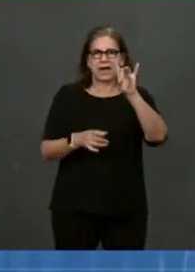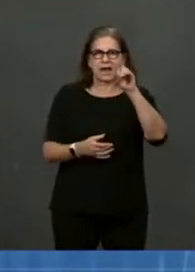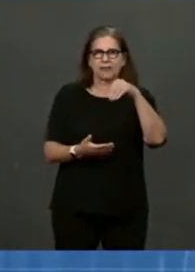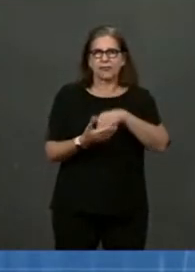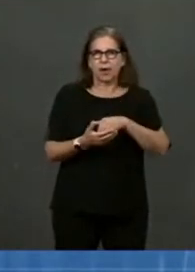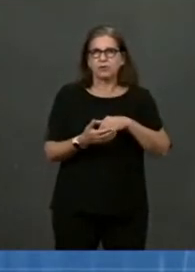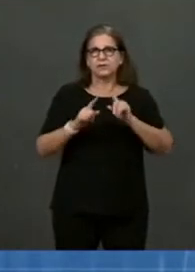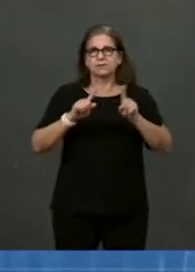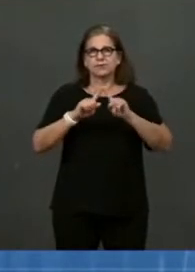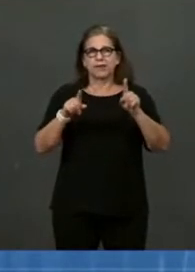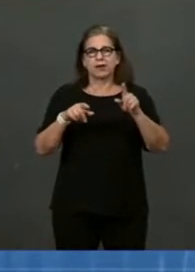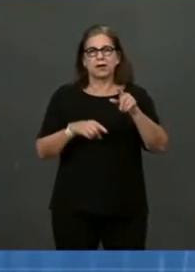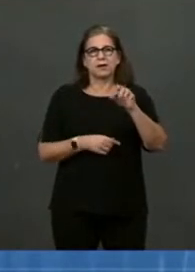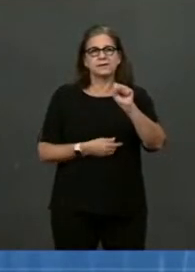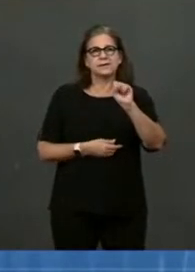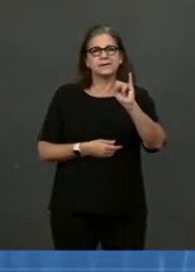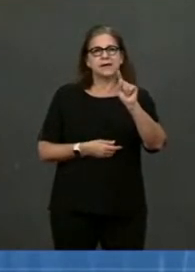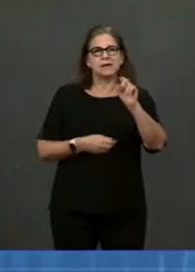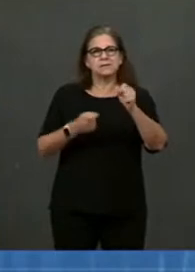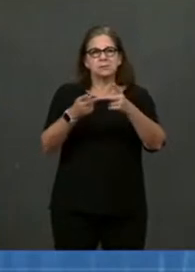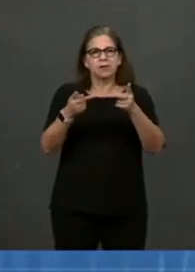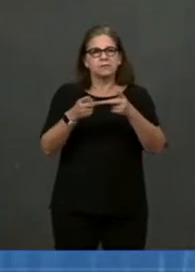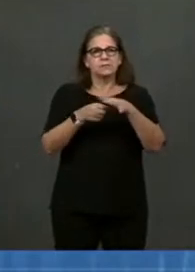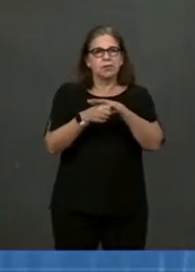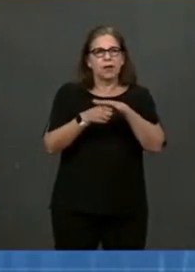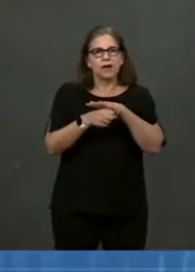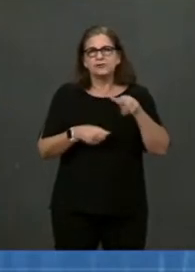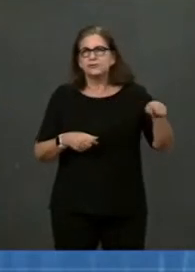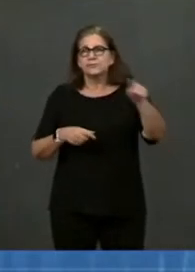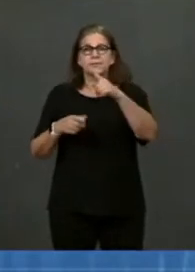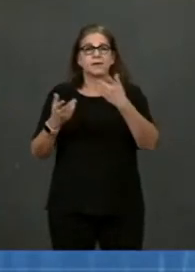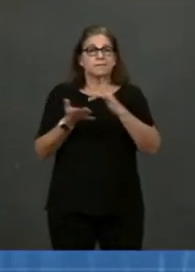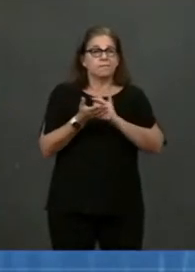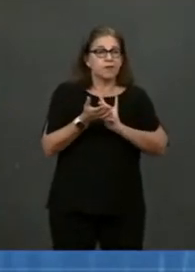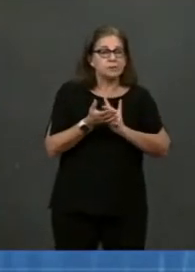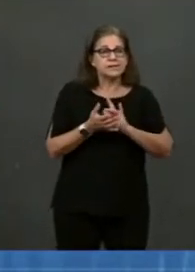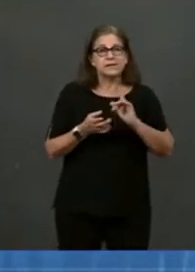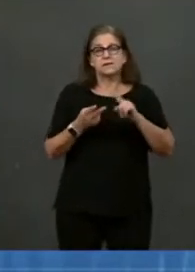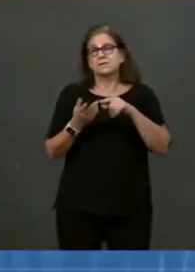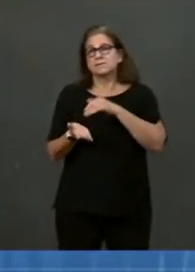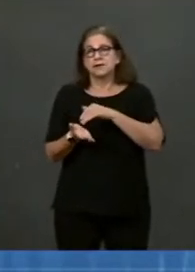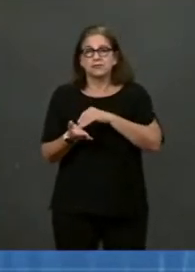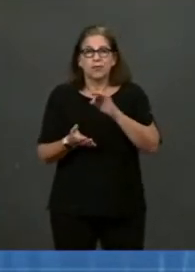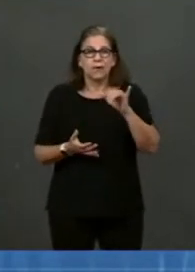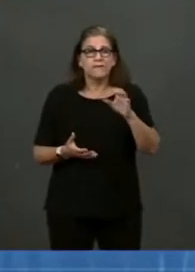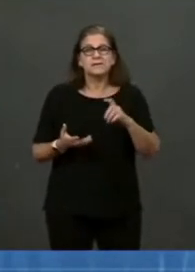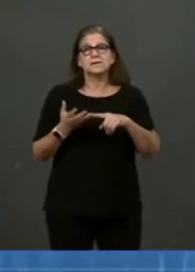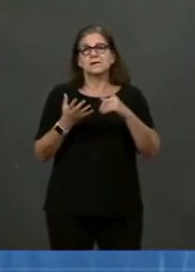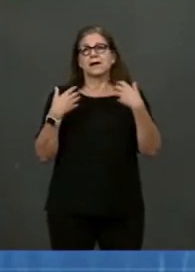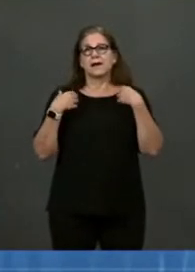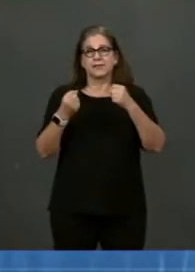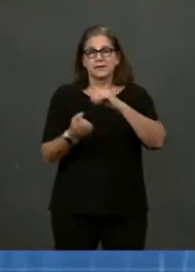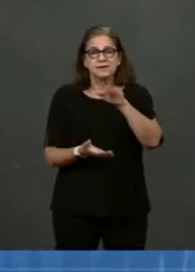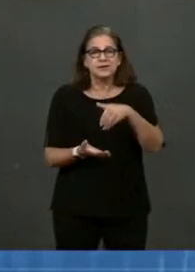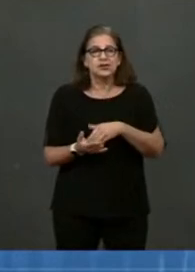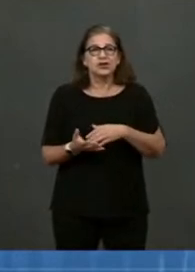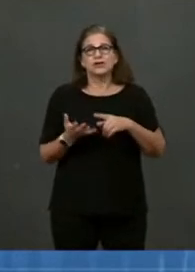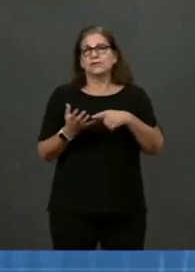as well as thousands of doctor's offices, community health centers, rural health clinics, and community-based vaccination